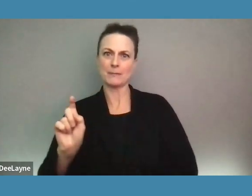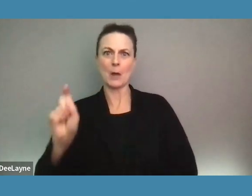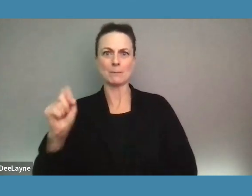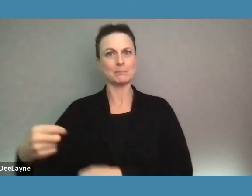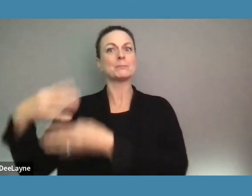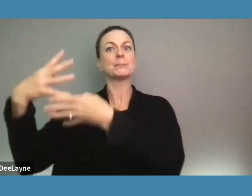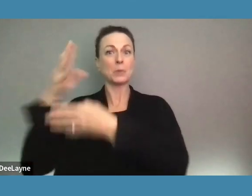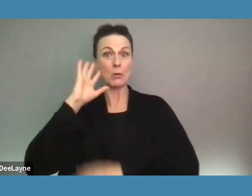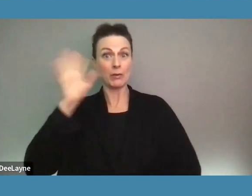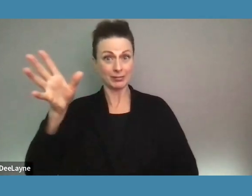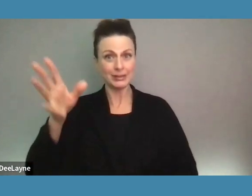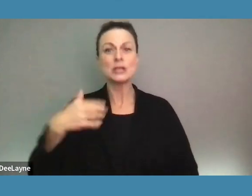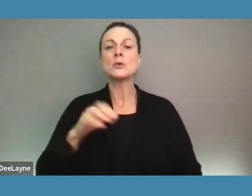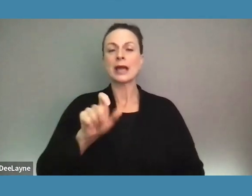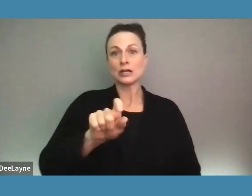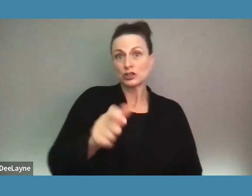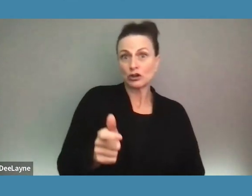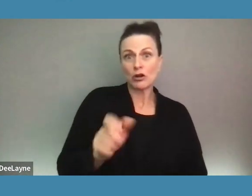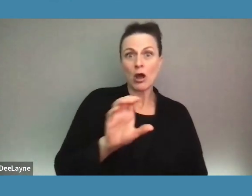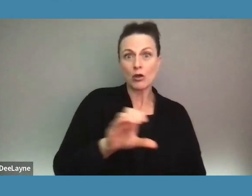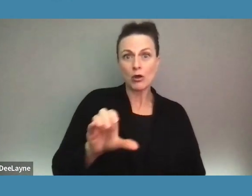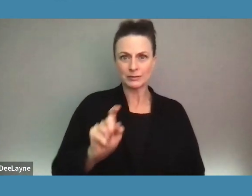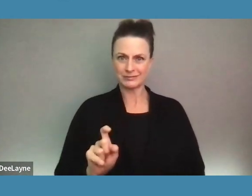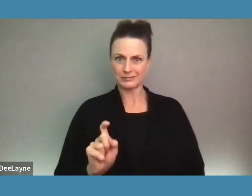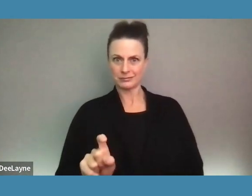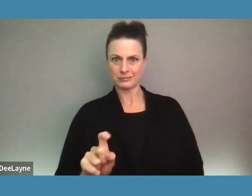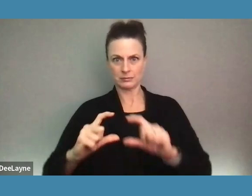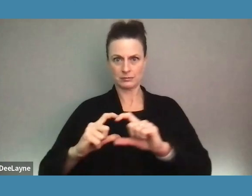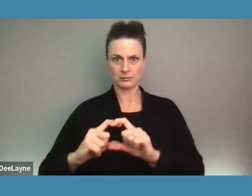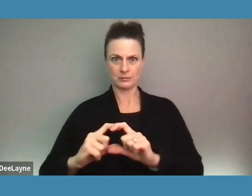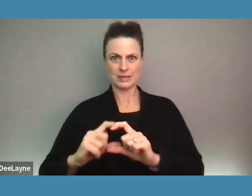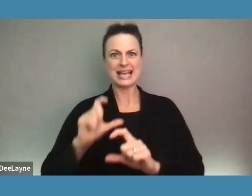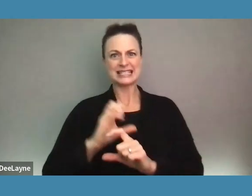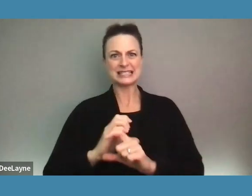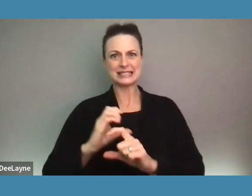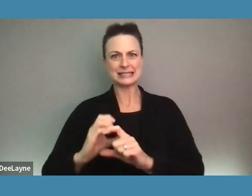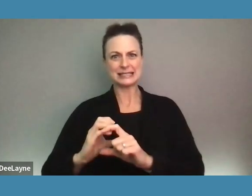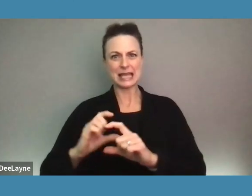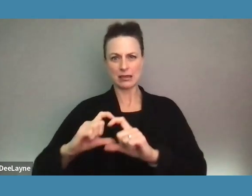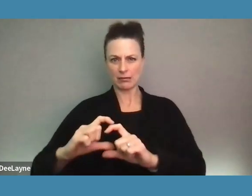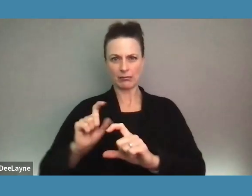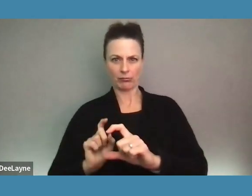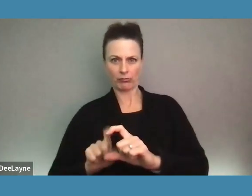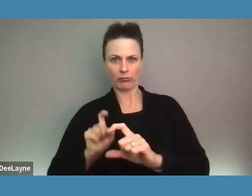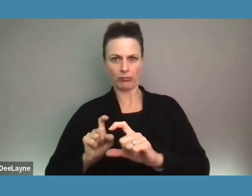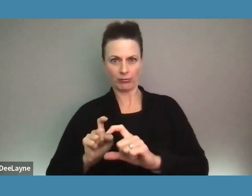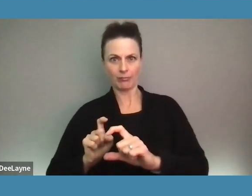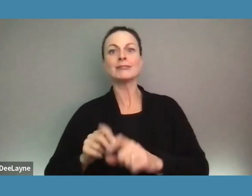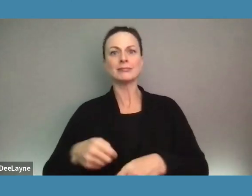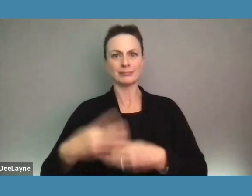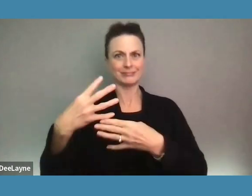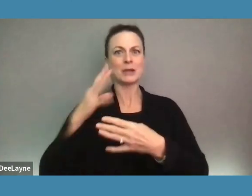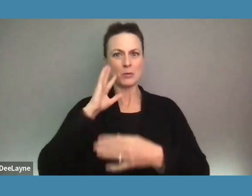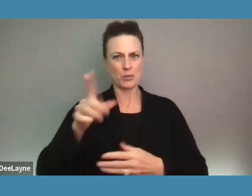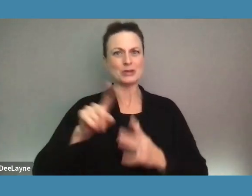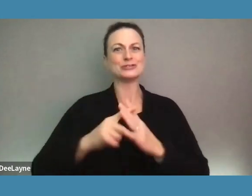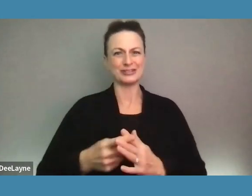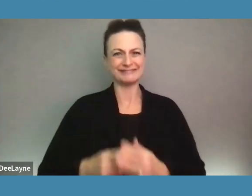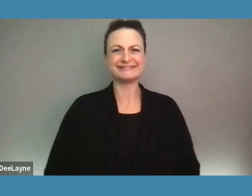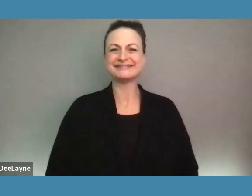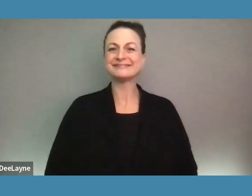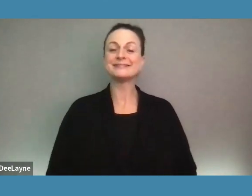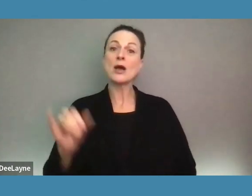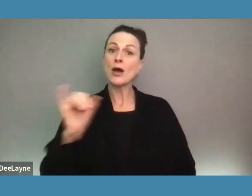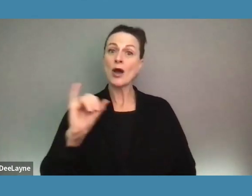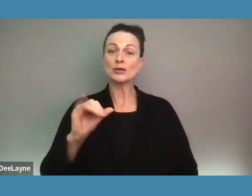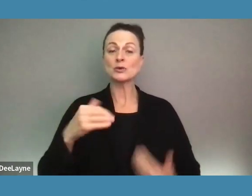on closed captions clicking the CC button at the bottom of your screen. Like I mentioned, there's